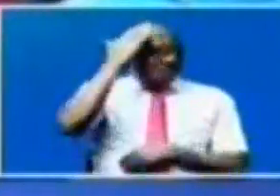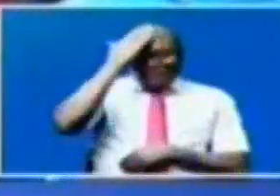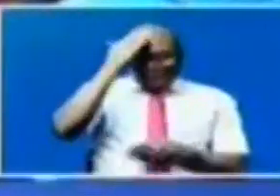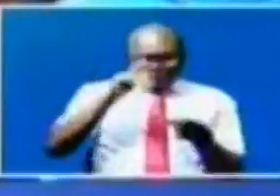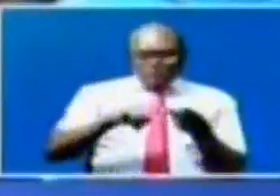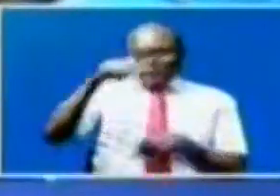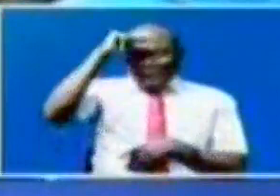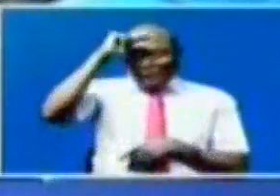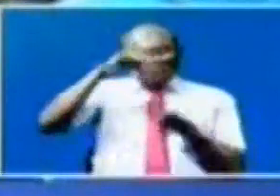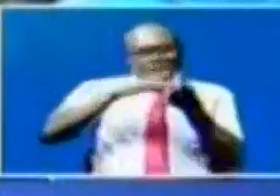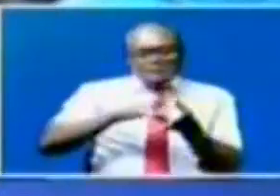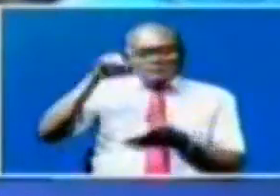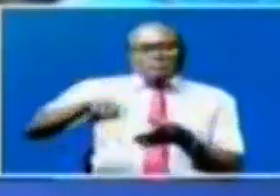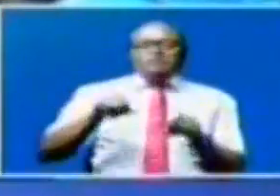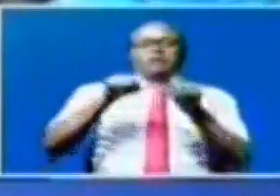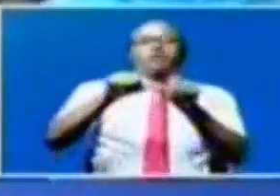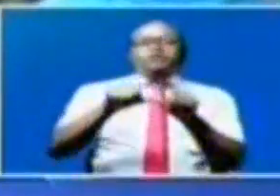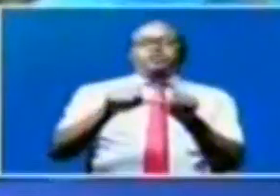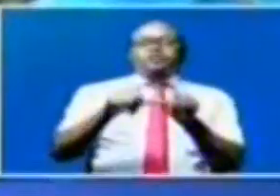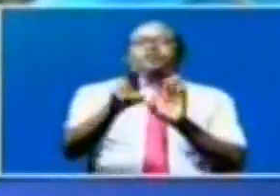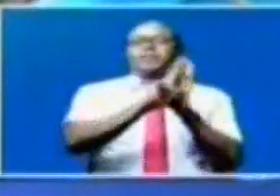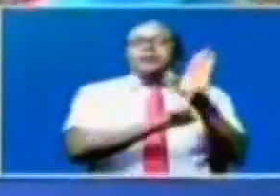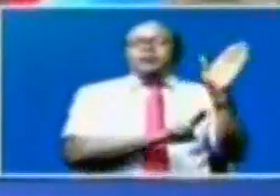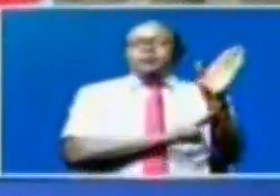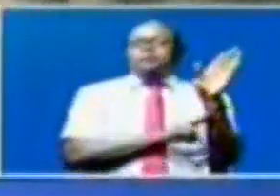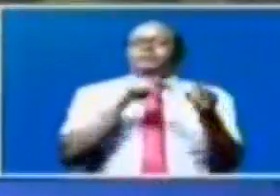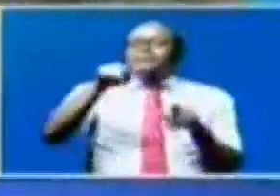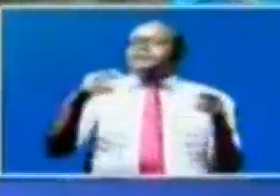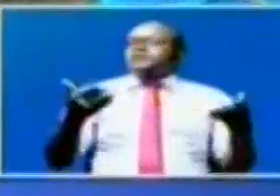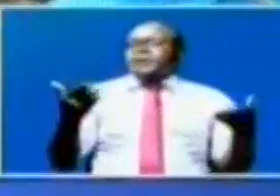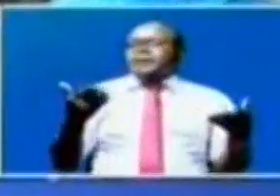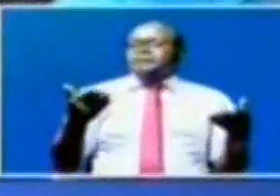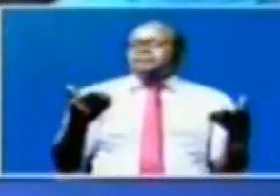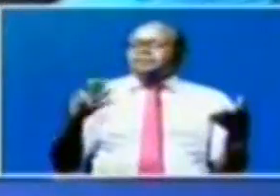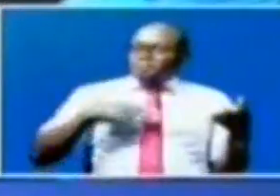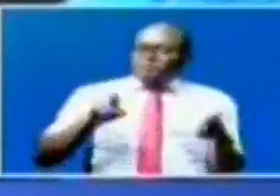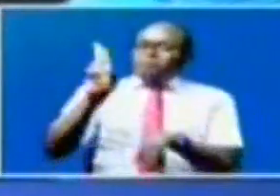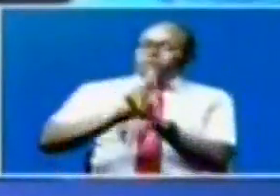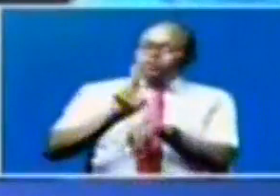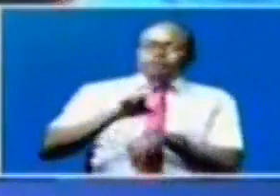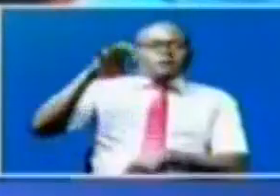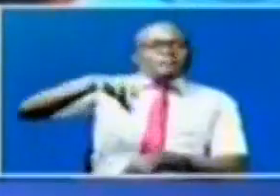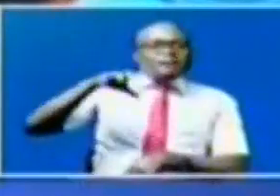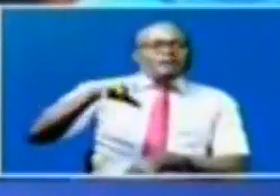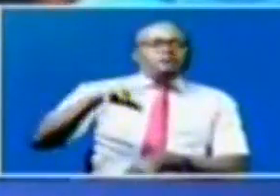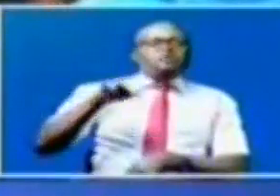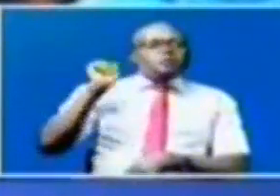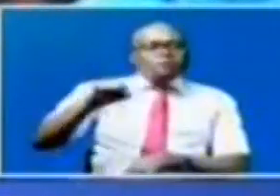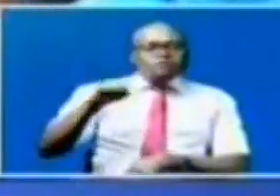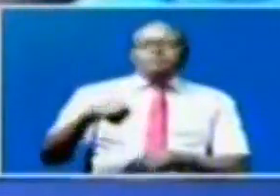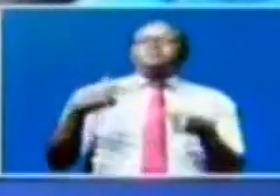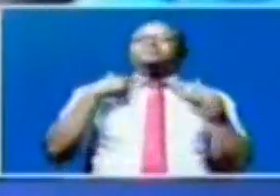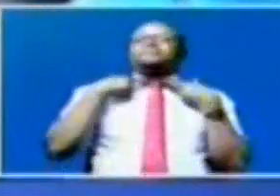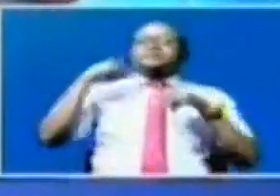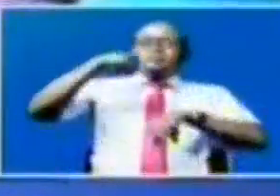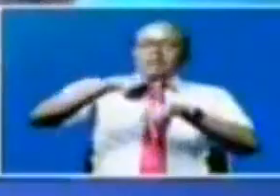that the crackdown is on. So where does this leave all the many commuters who most likely may be stranded